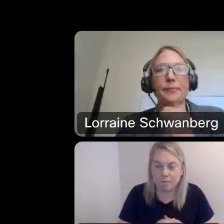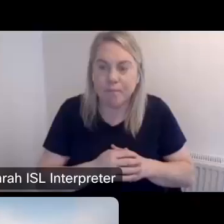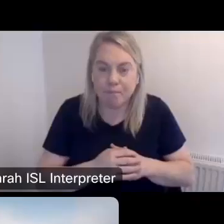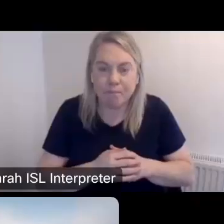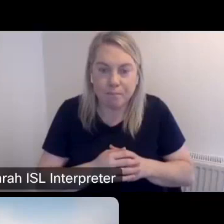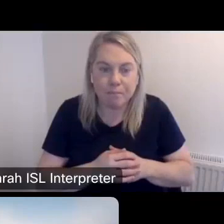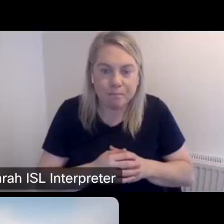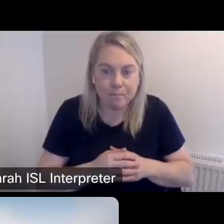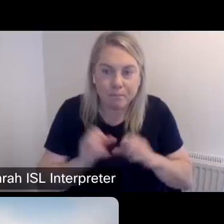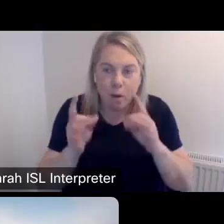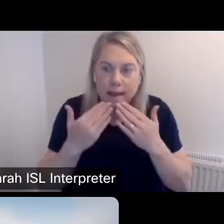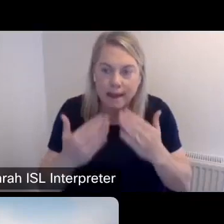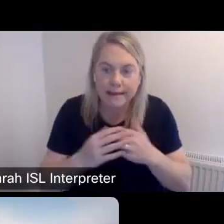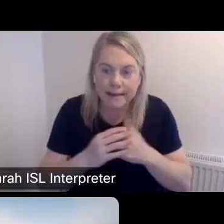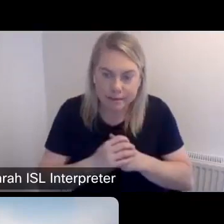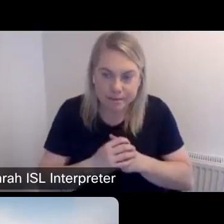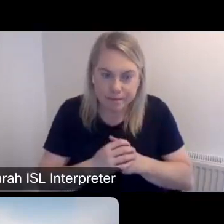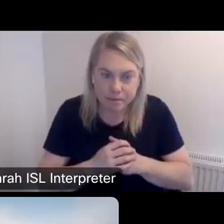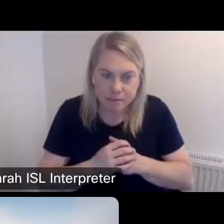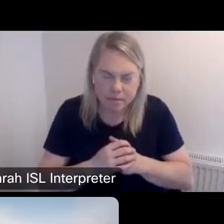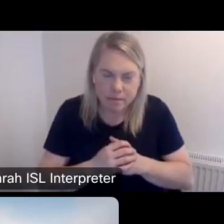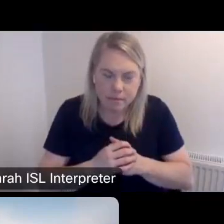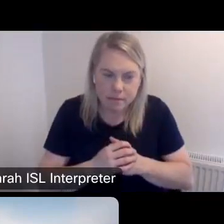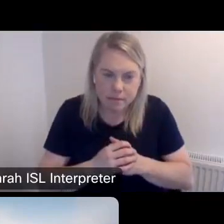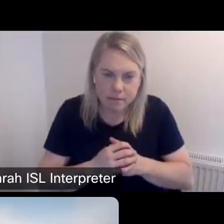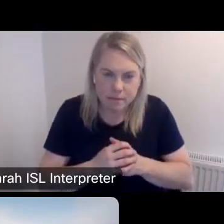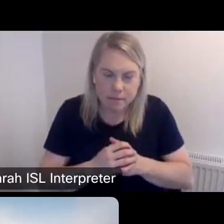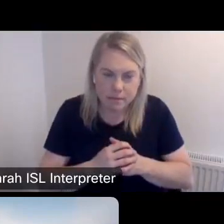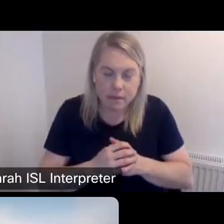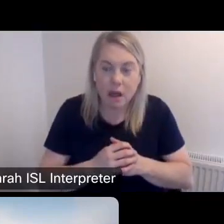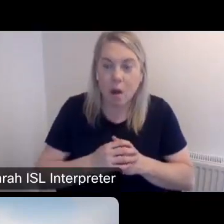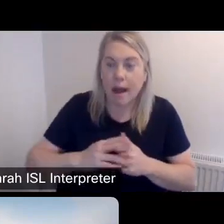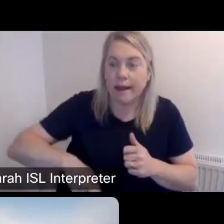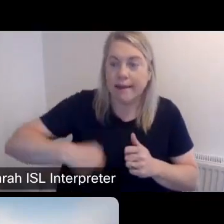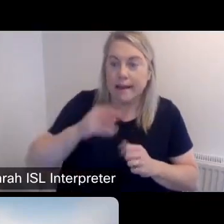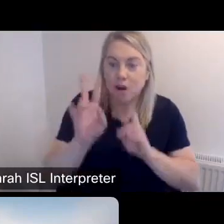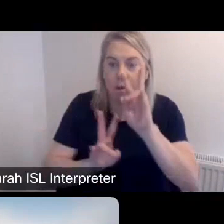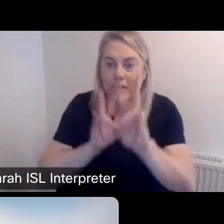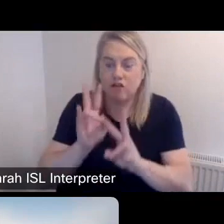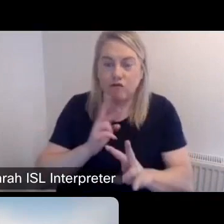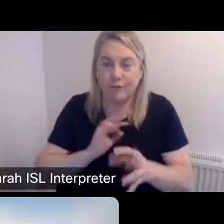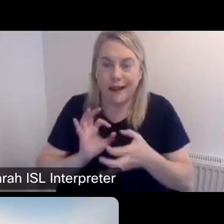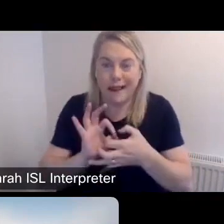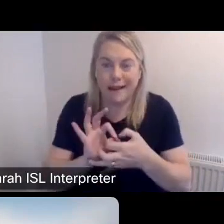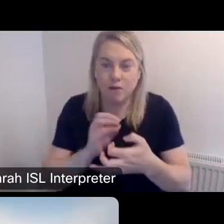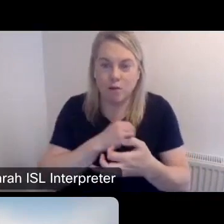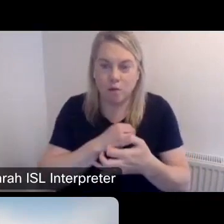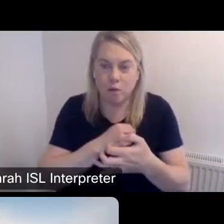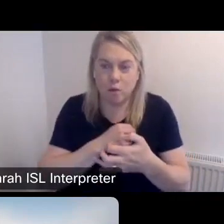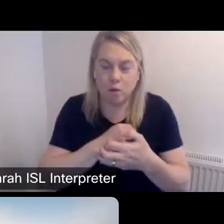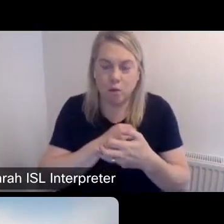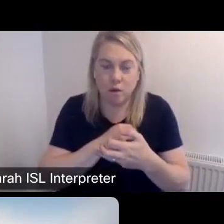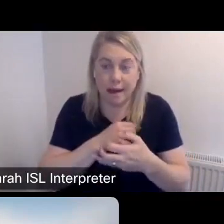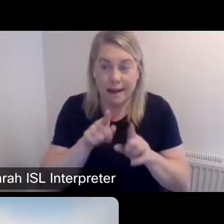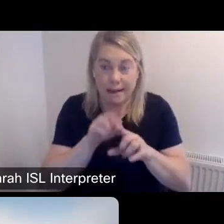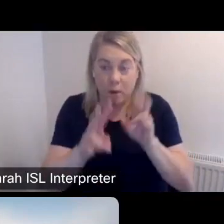Thanks. So the next question, as I say, is somewhat related. Says, can I